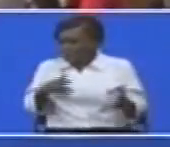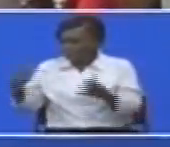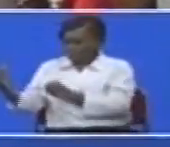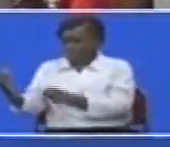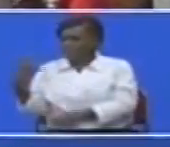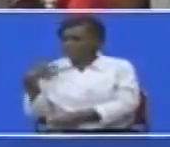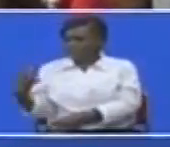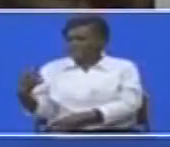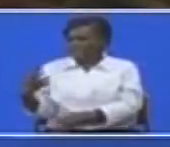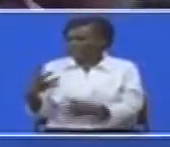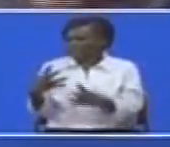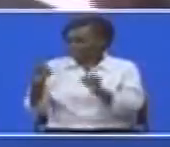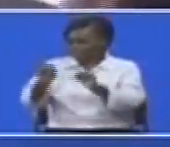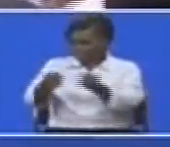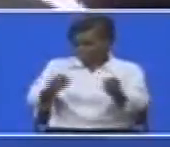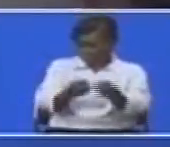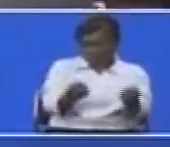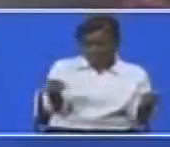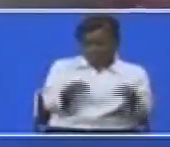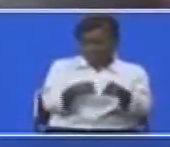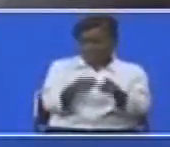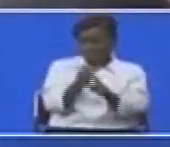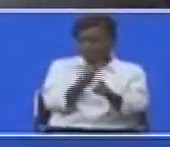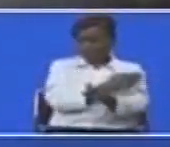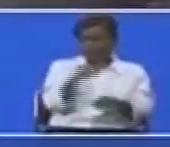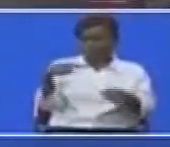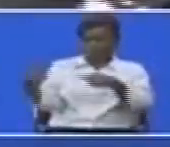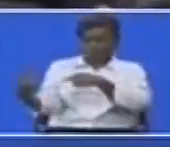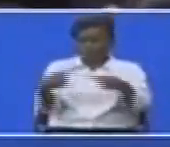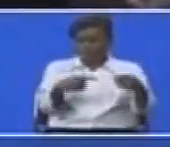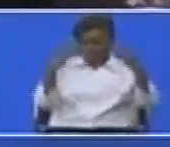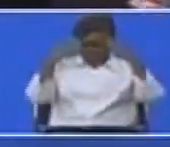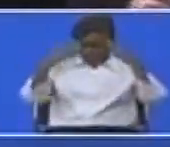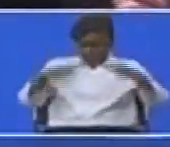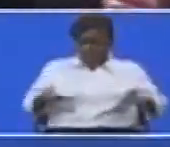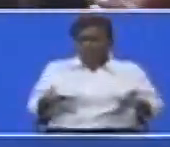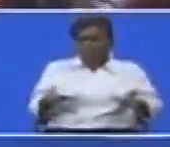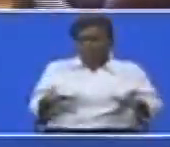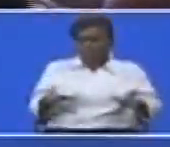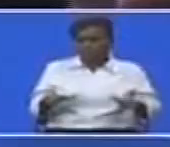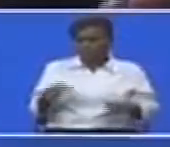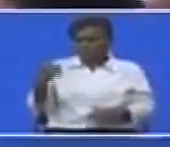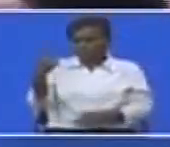property looted and destroyed. Before the civil war, the Muslim population of the capital was about